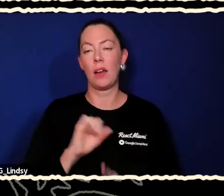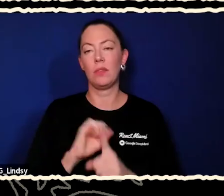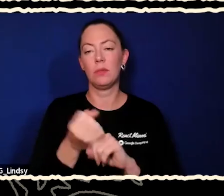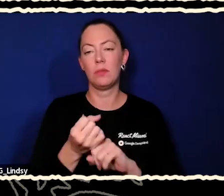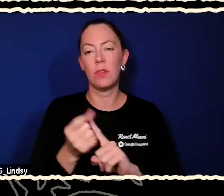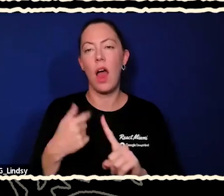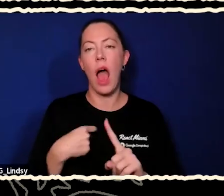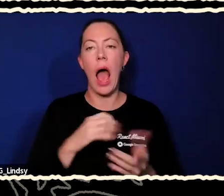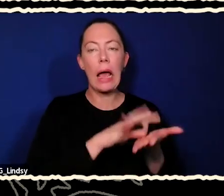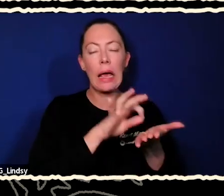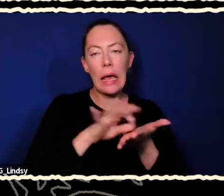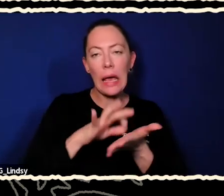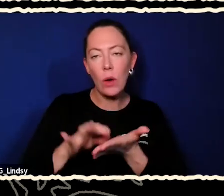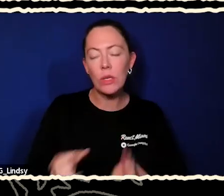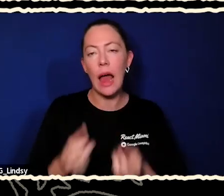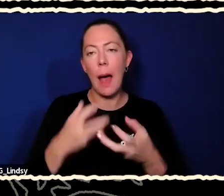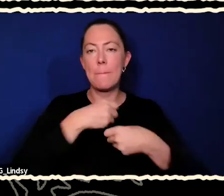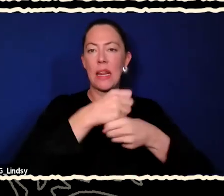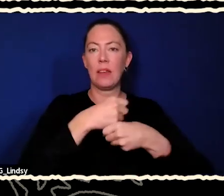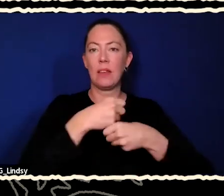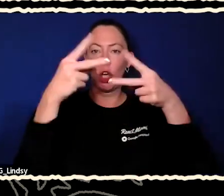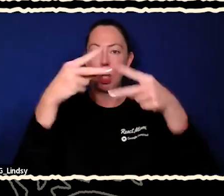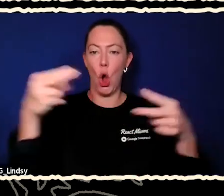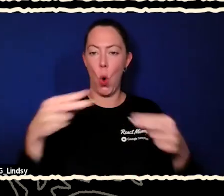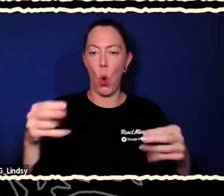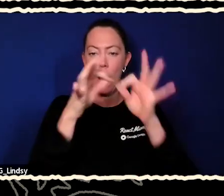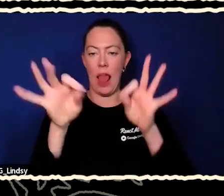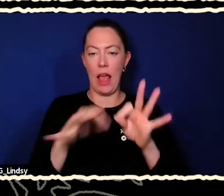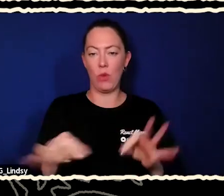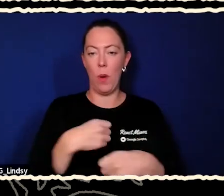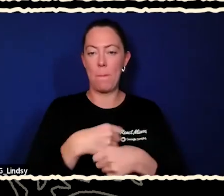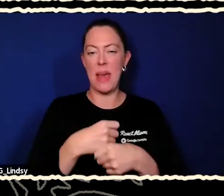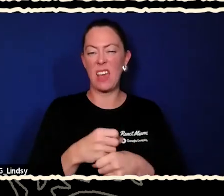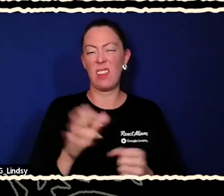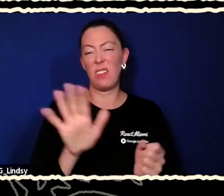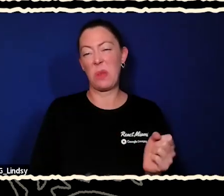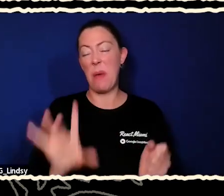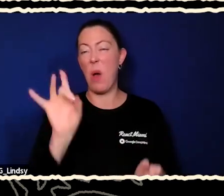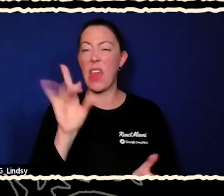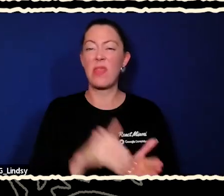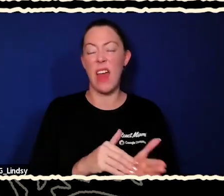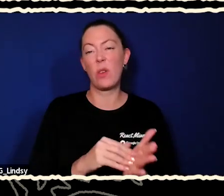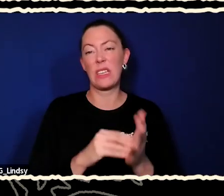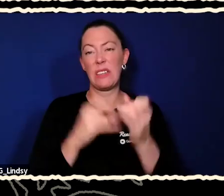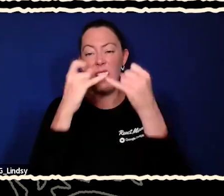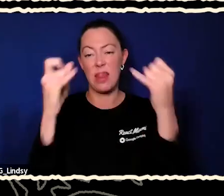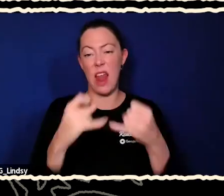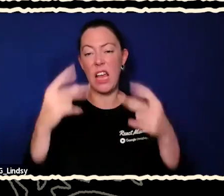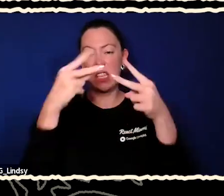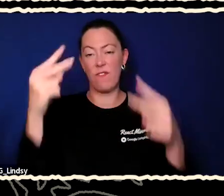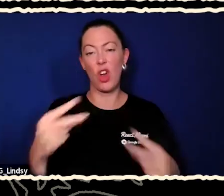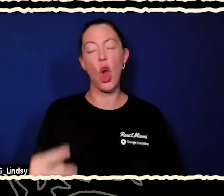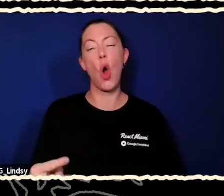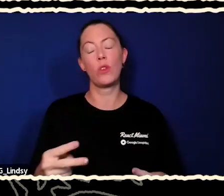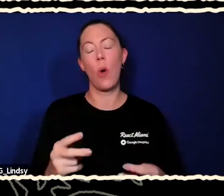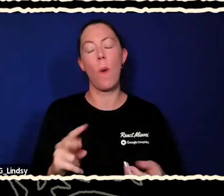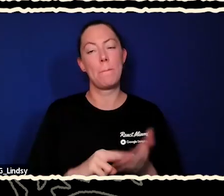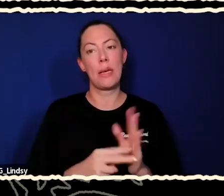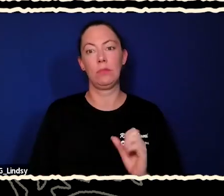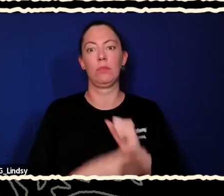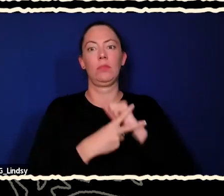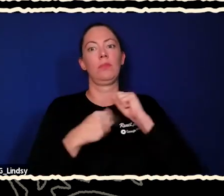the generated lines of codes here, and that's around 8,000 lines of codes. It saves a lot of time, imagine